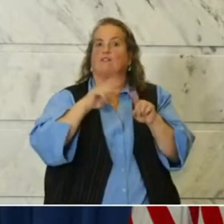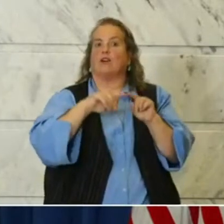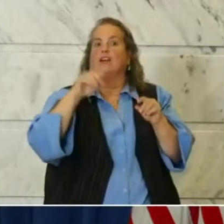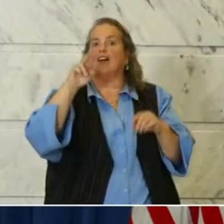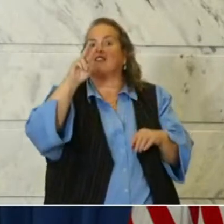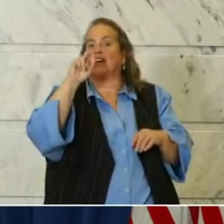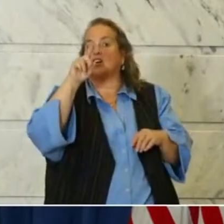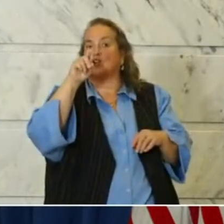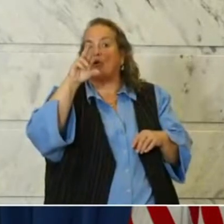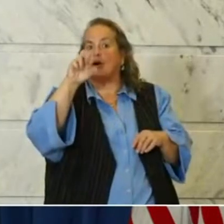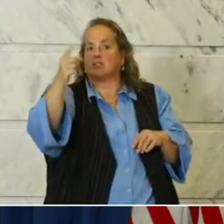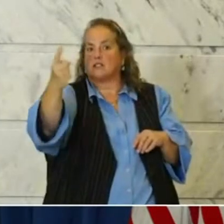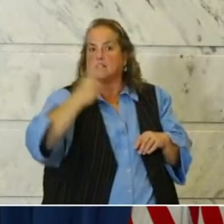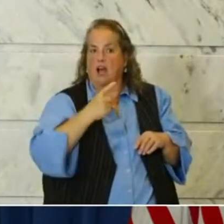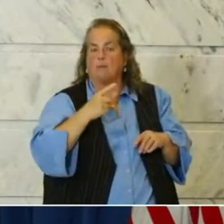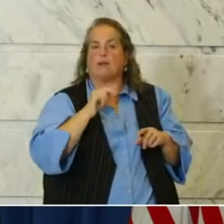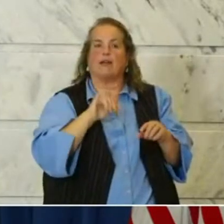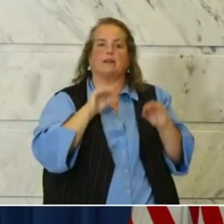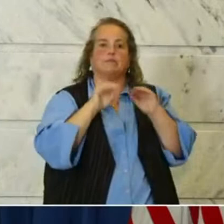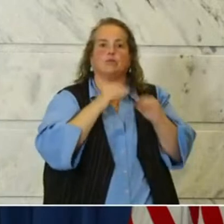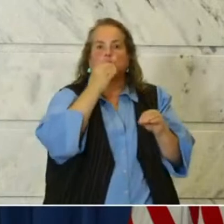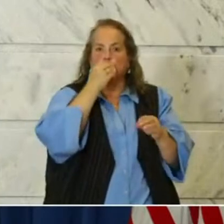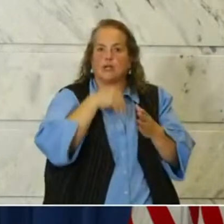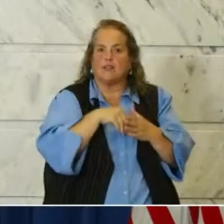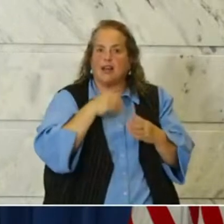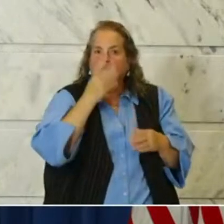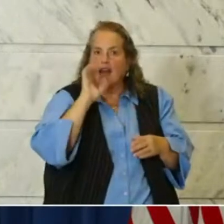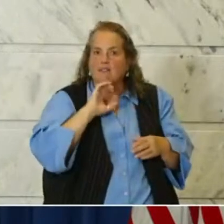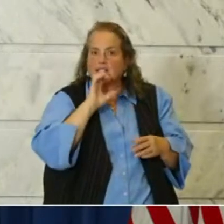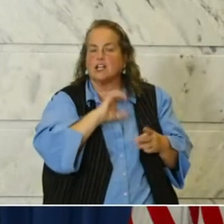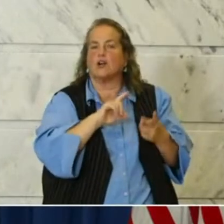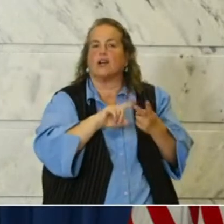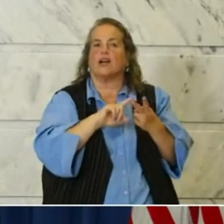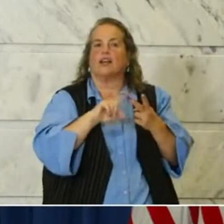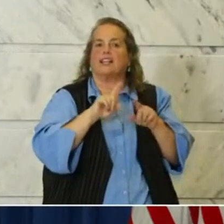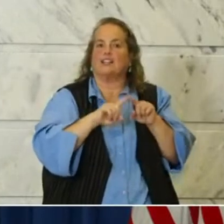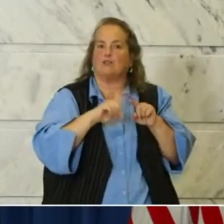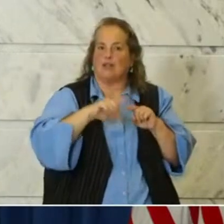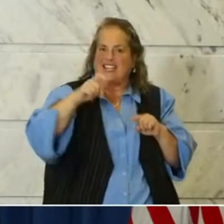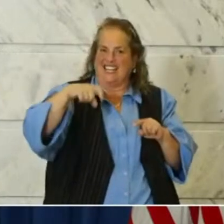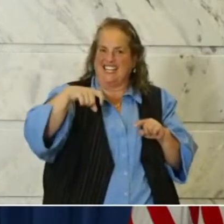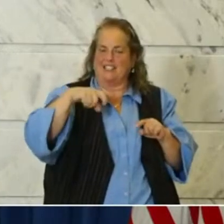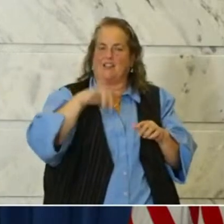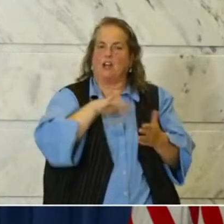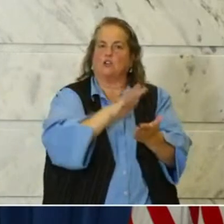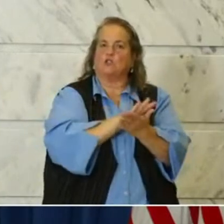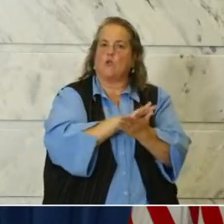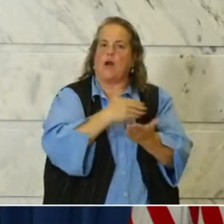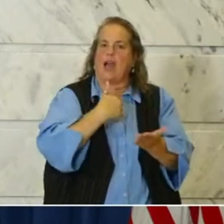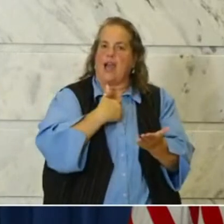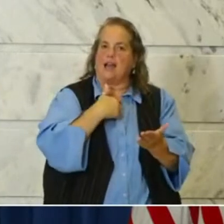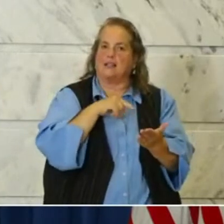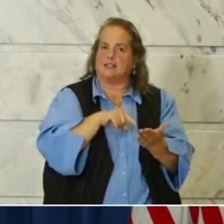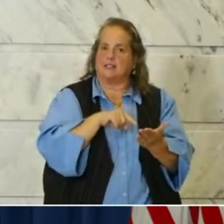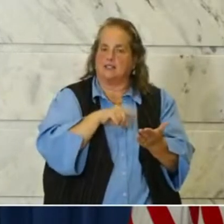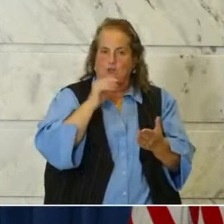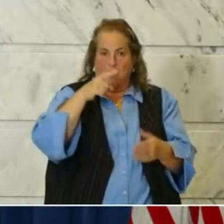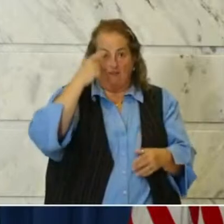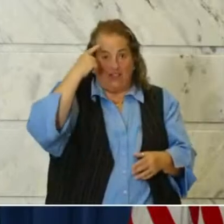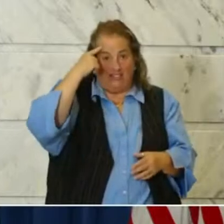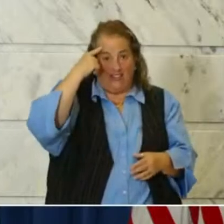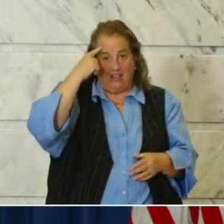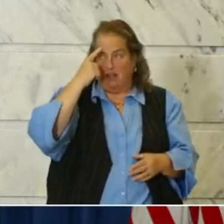from different places, those that stock the cafeteria and other needs that a school has, and to look and think